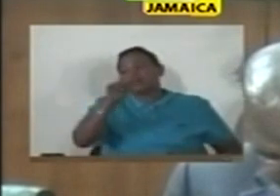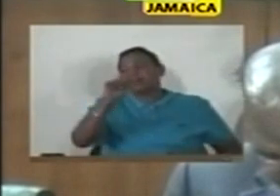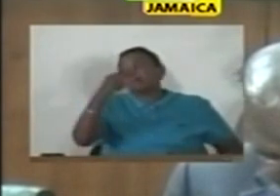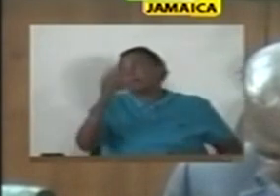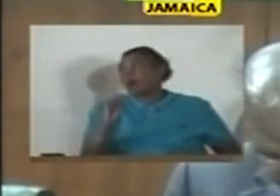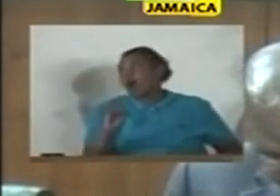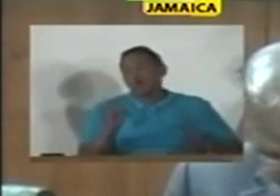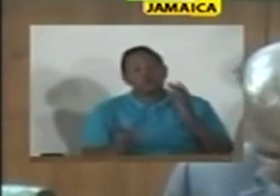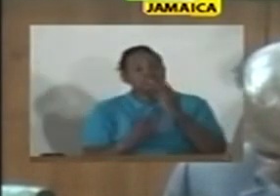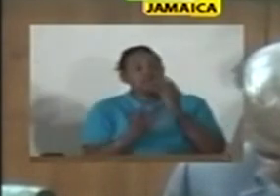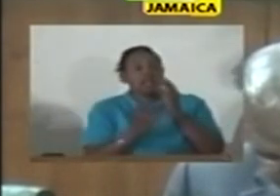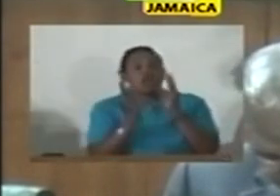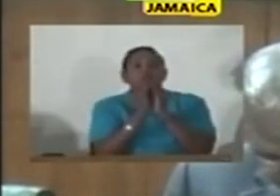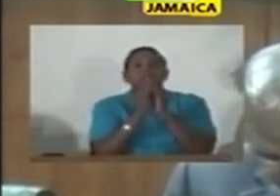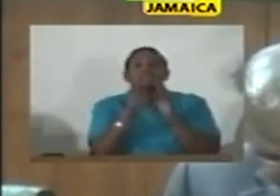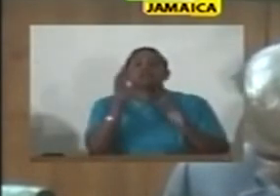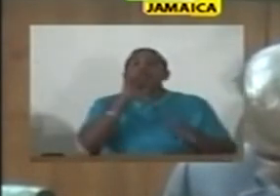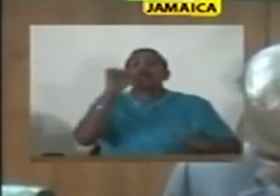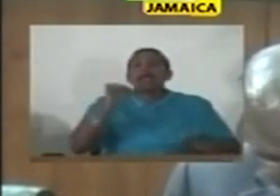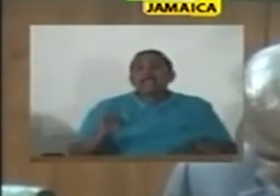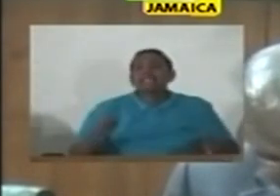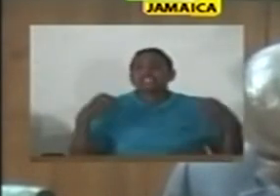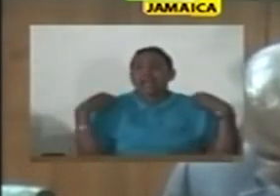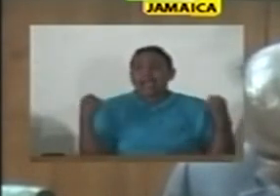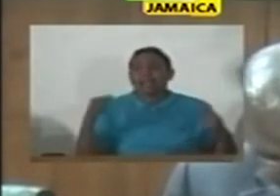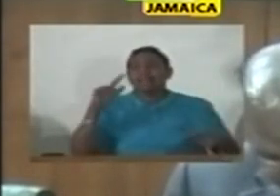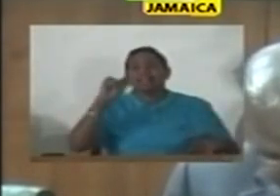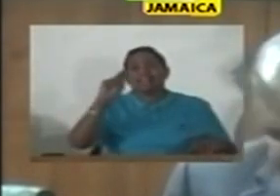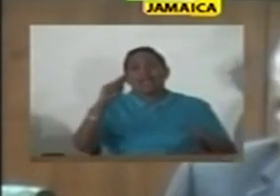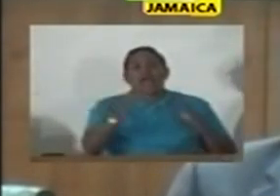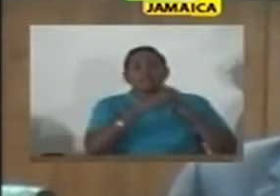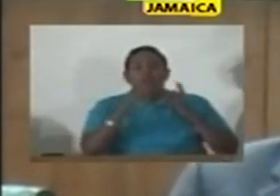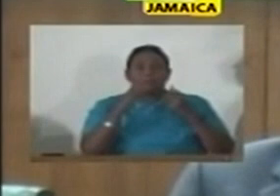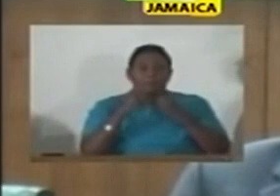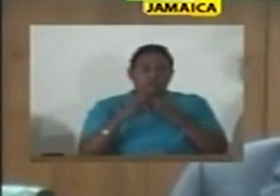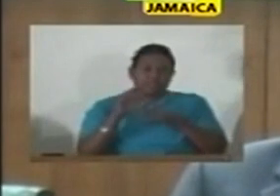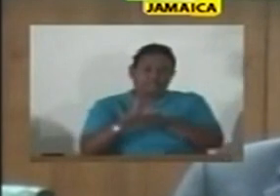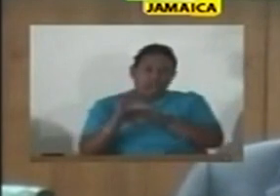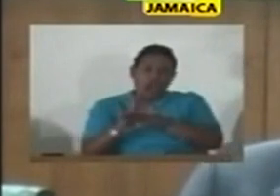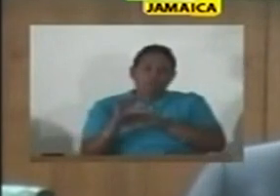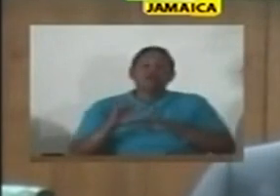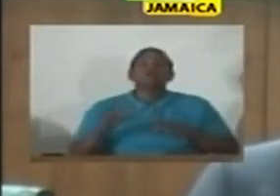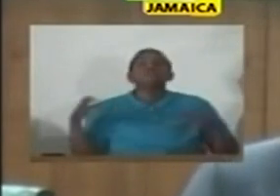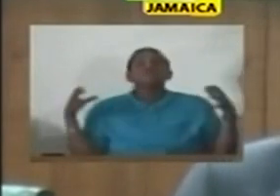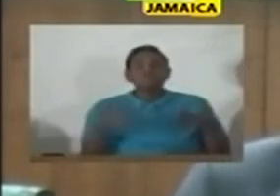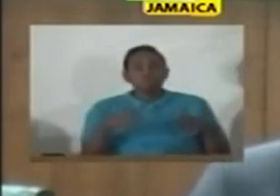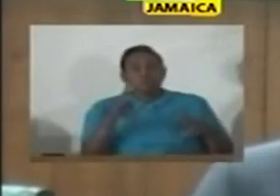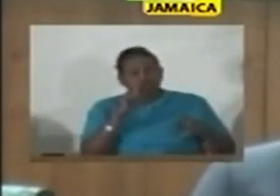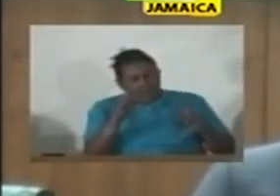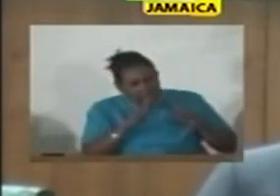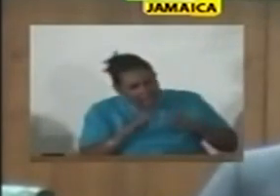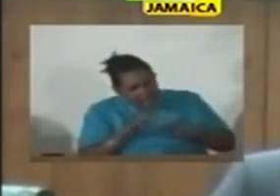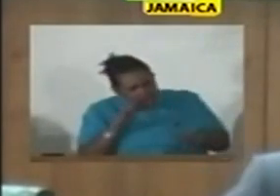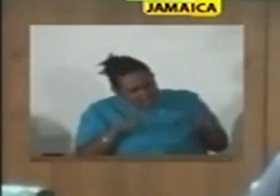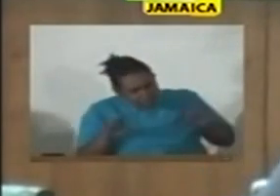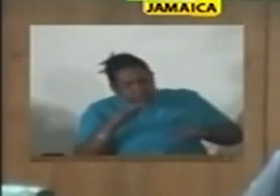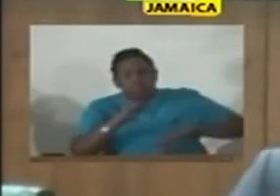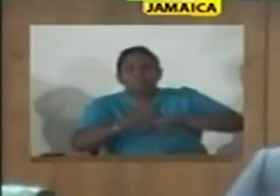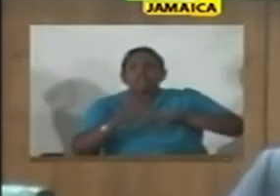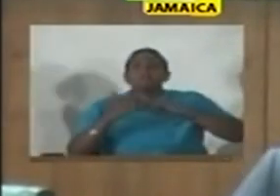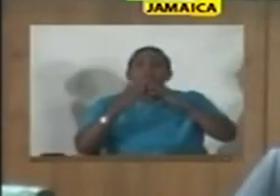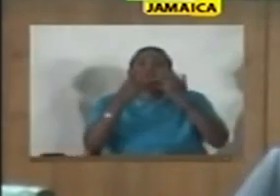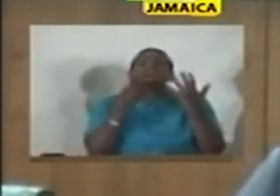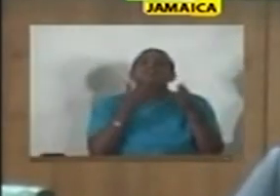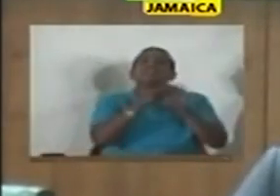WHO technical meeting on aging and health in Latin America and the Caribbean. The gathering analyzed the implementation of the